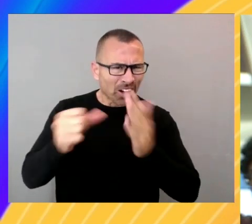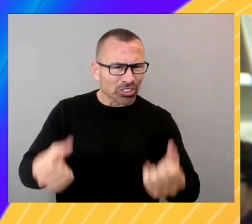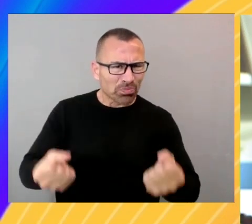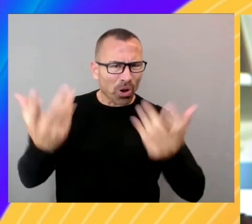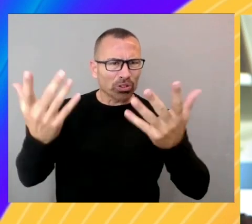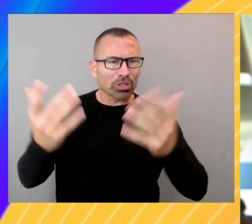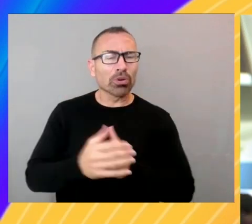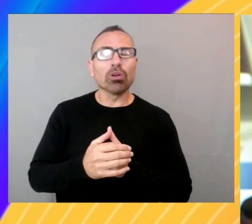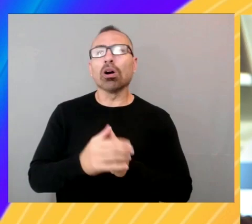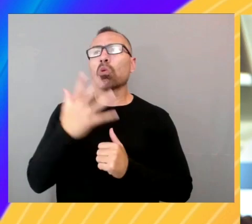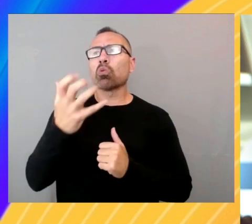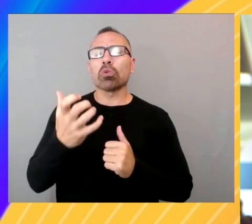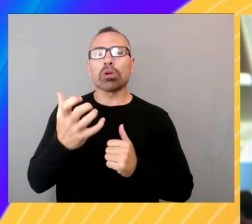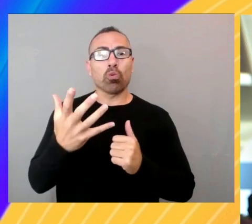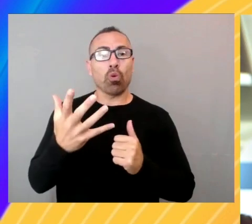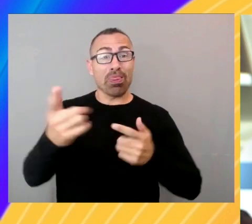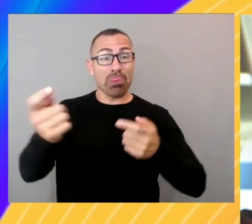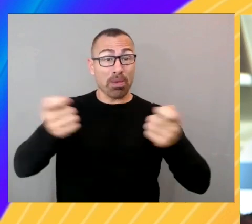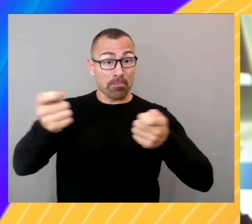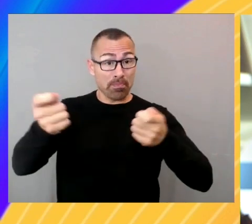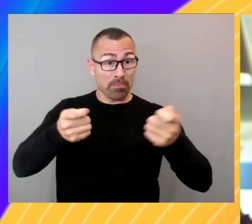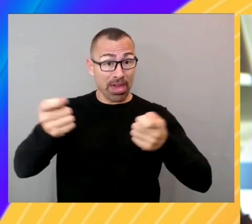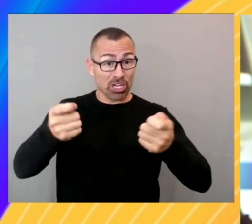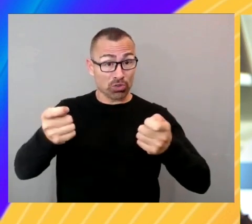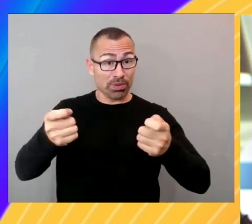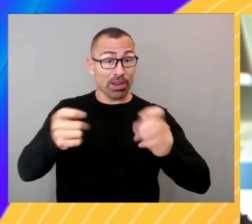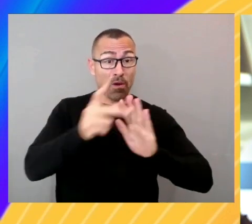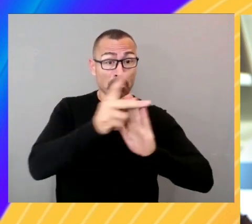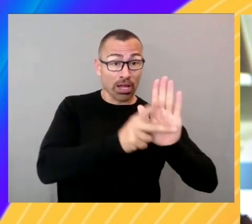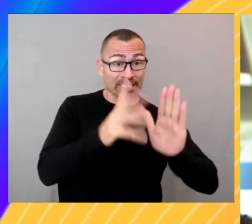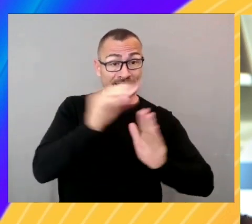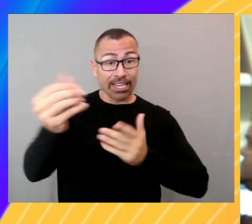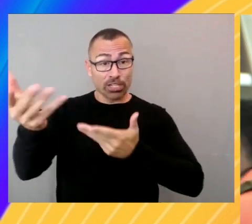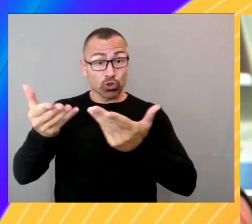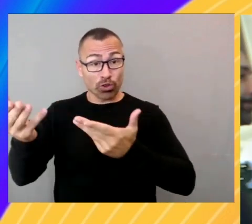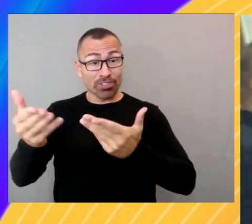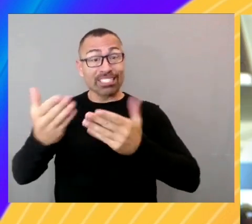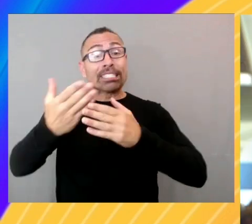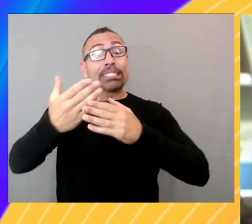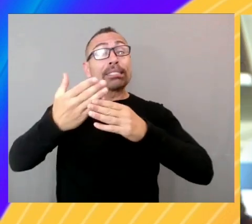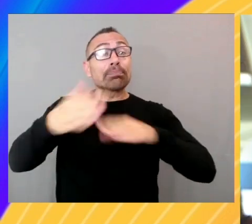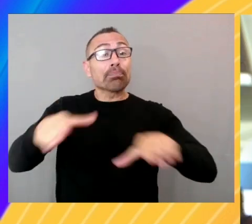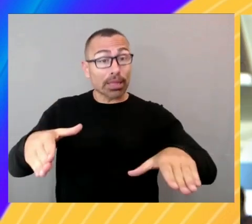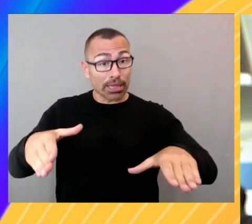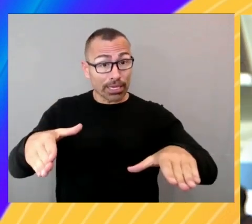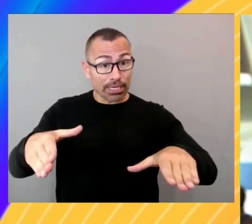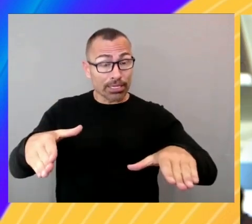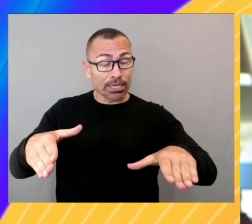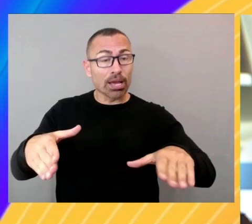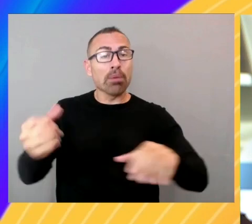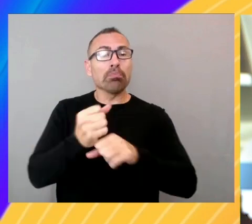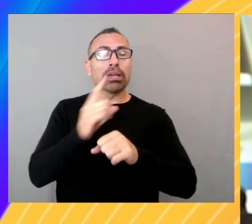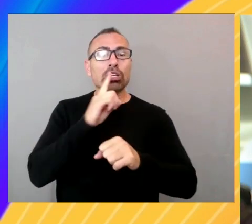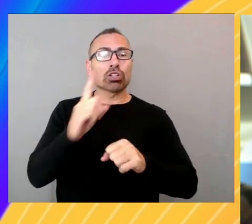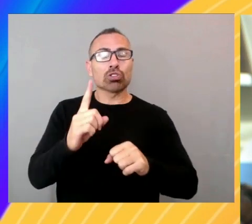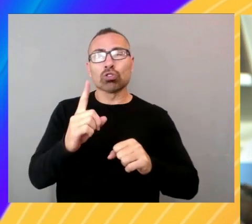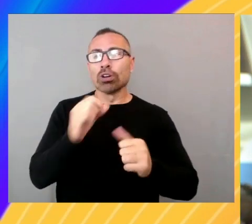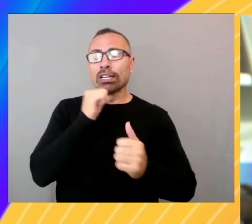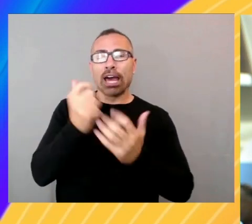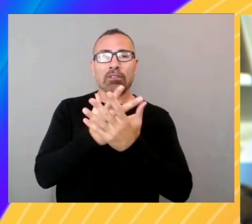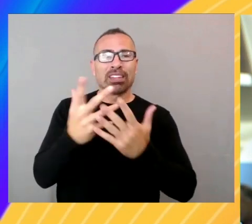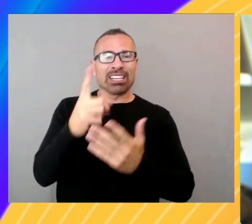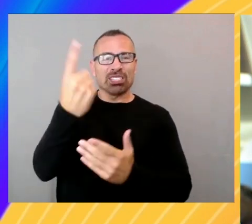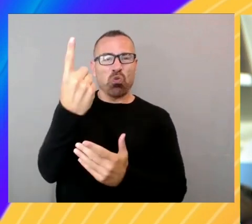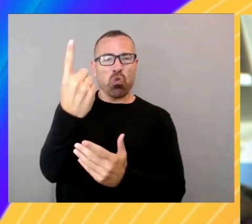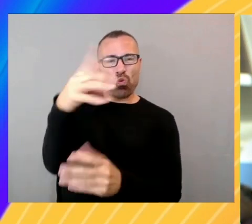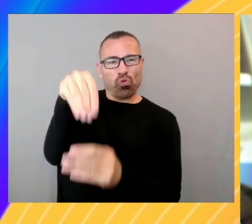the management of not only policies but services, right? Making sure that not everything is in that management account and you can secure things better and making sure that